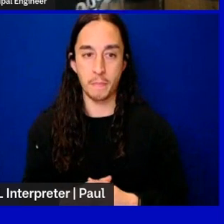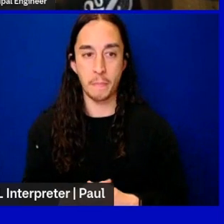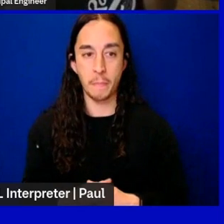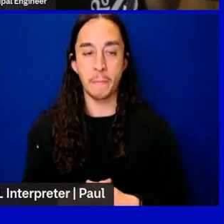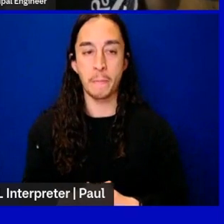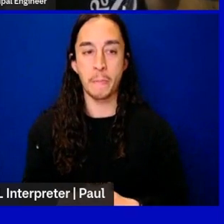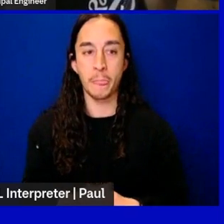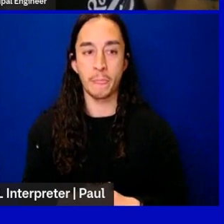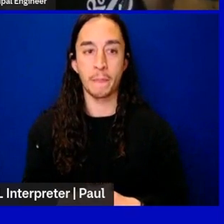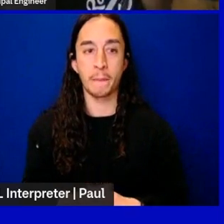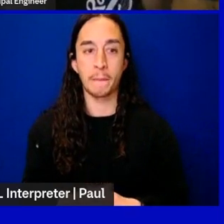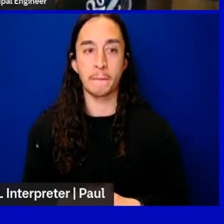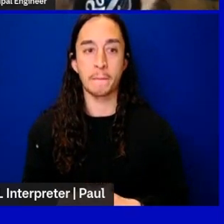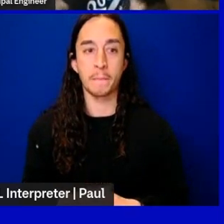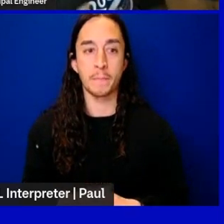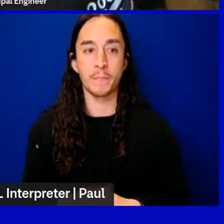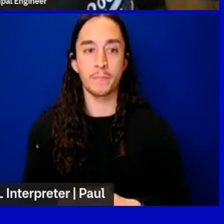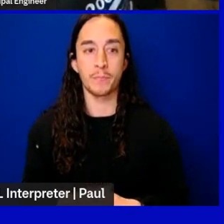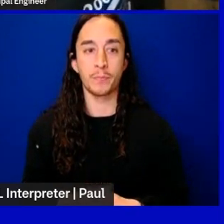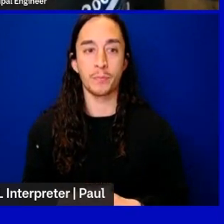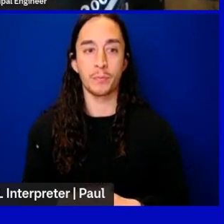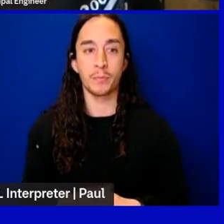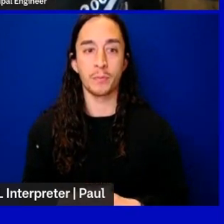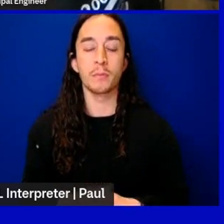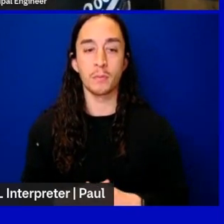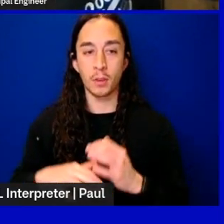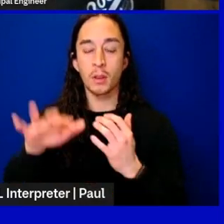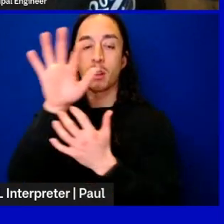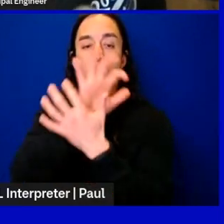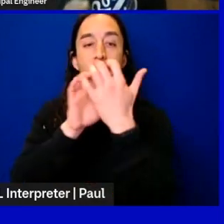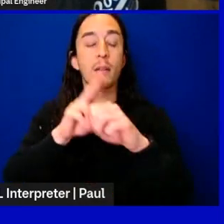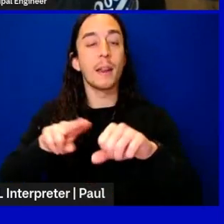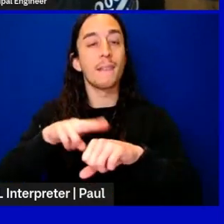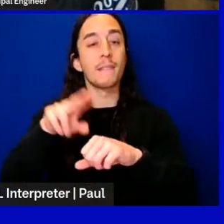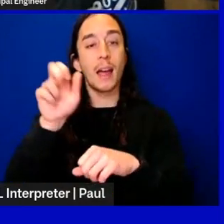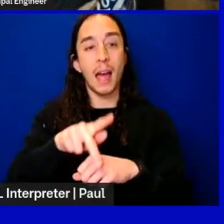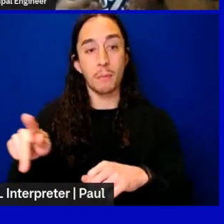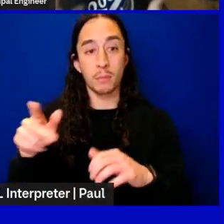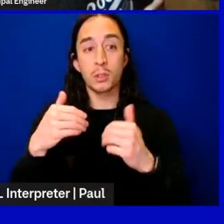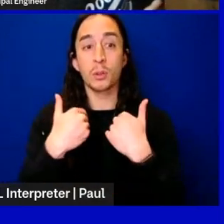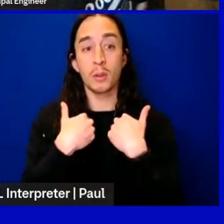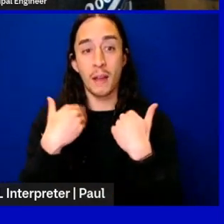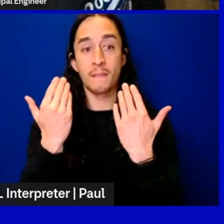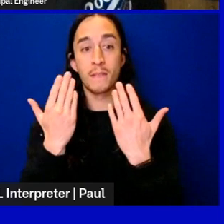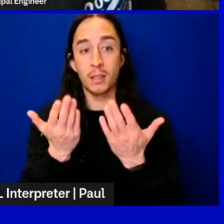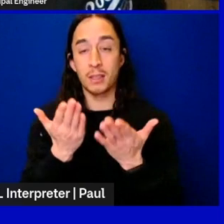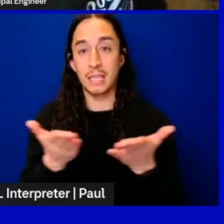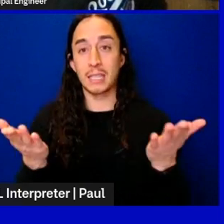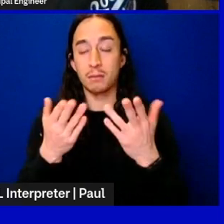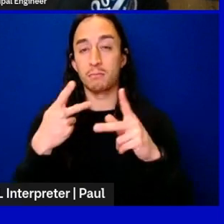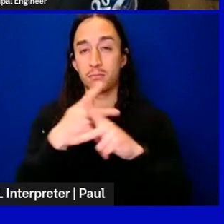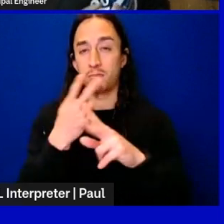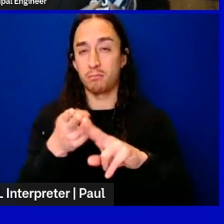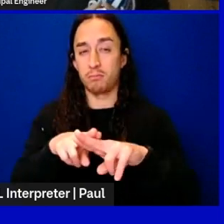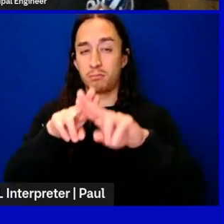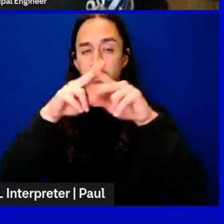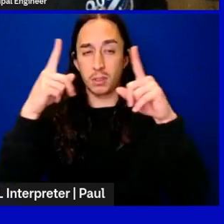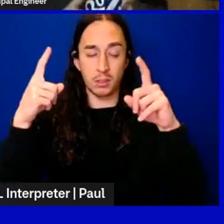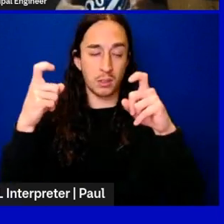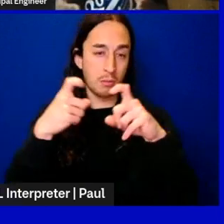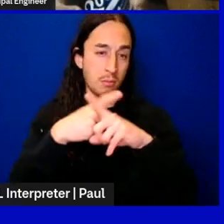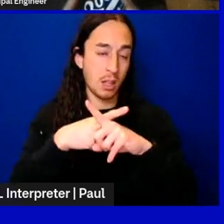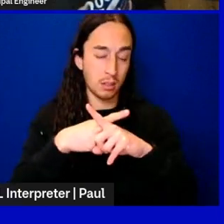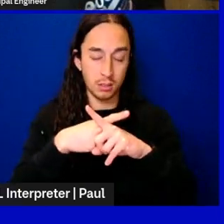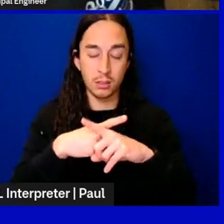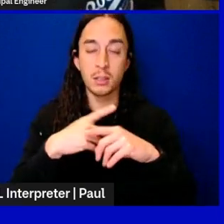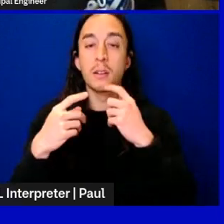is the dynamic scaling, because when it comes to cloud native applications, you have noticed that all the resources are ephemeral in nature. Your